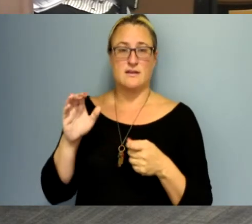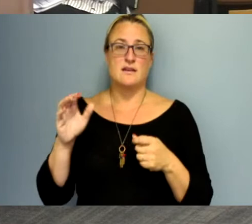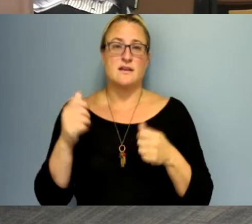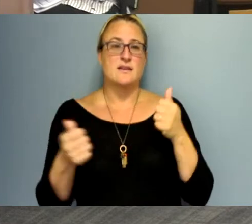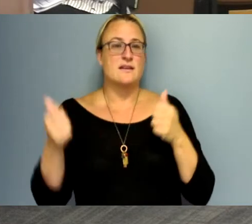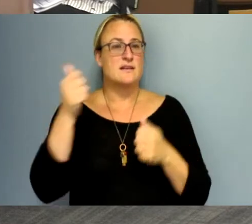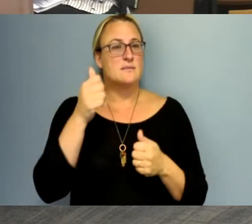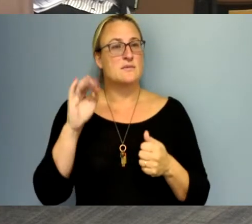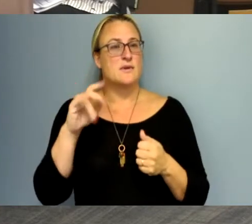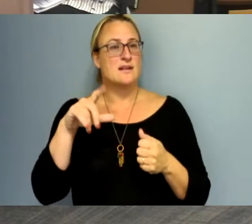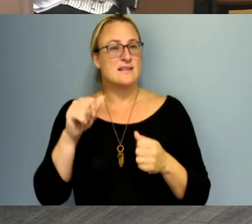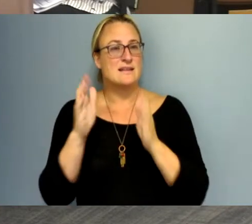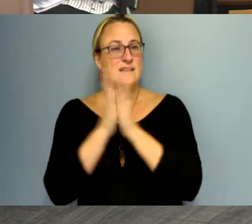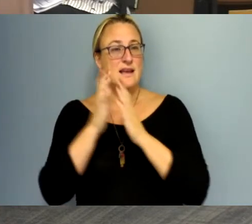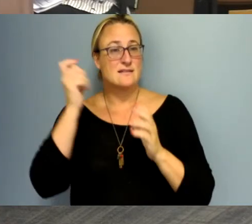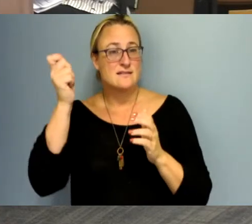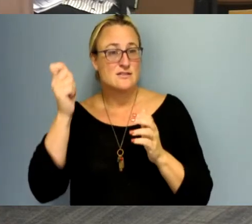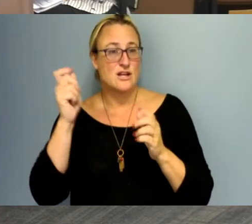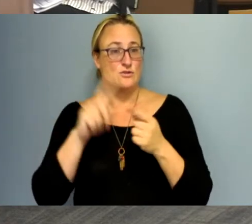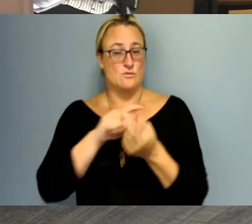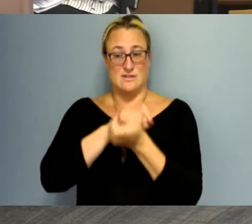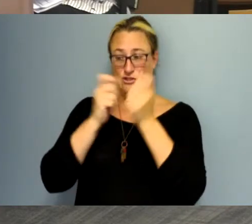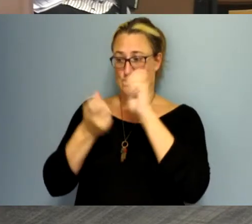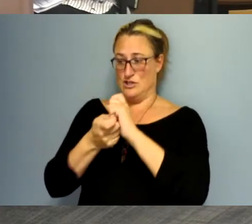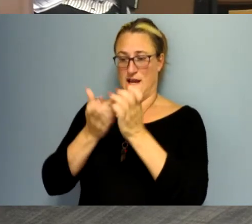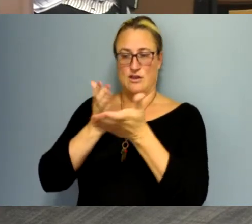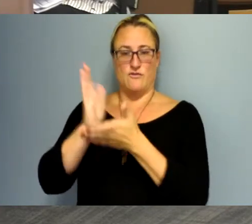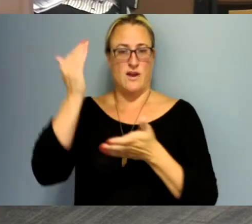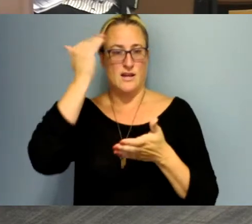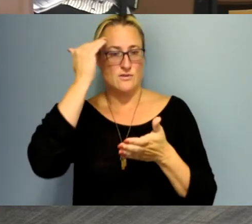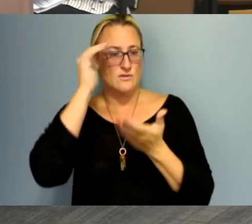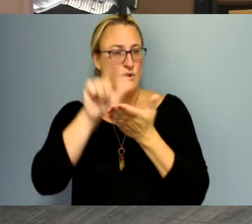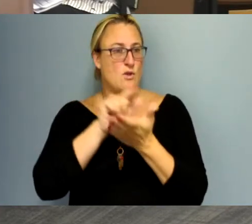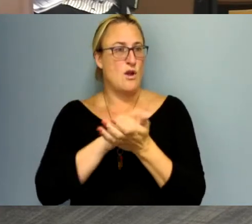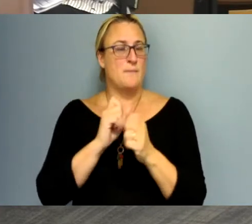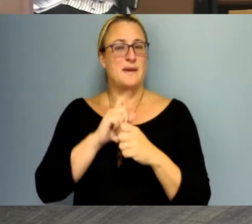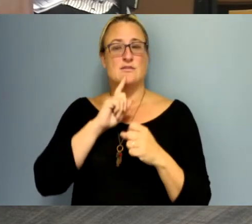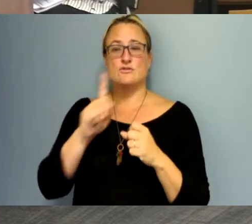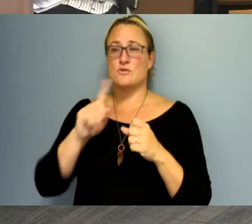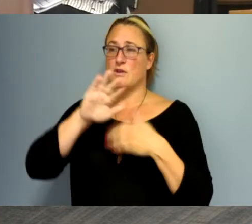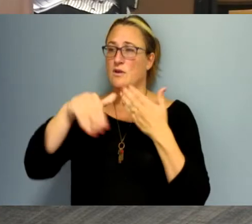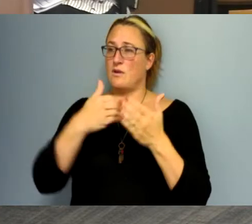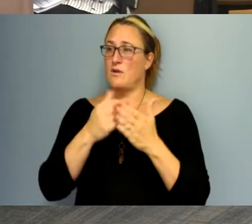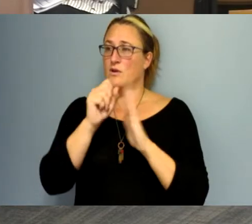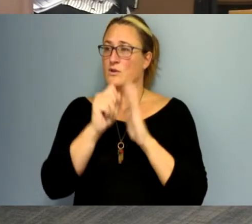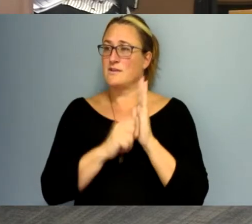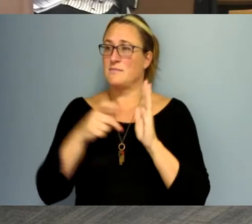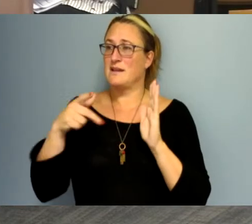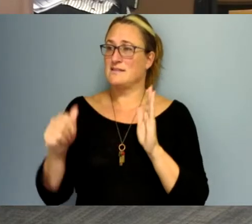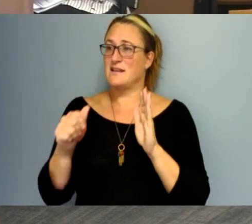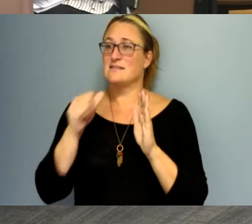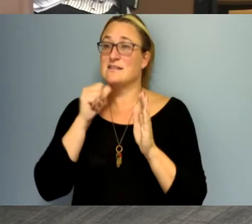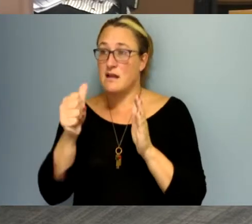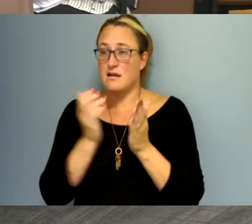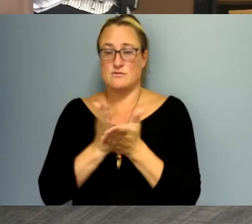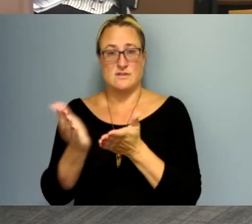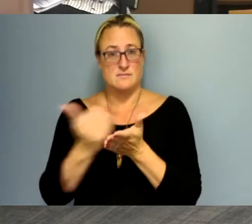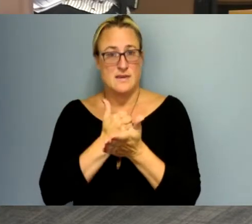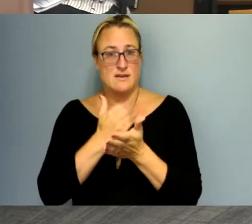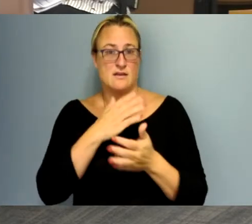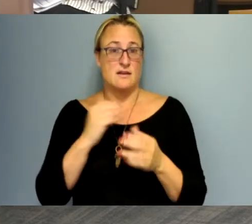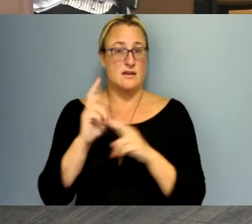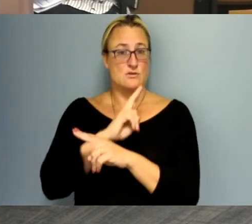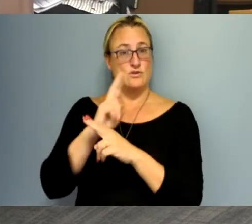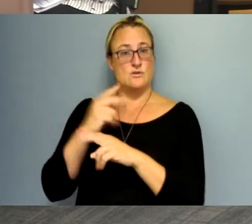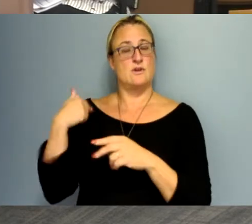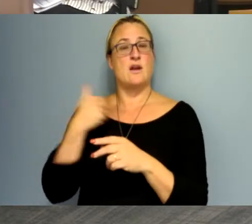a judge to change right-to-know law to make the entire state of Pennsylvania less transparent, and that she's using